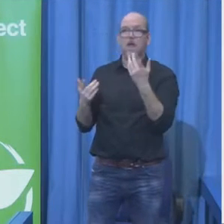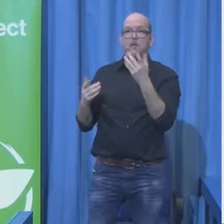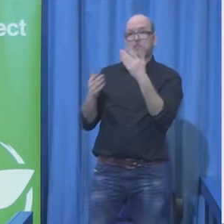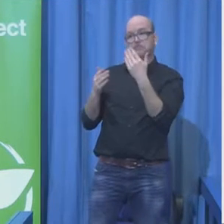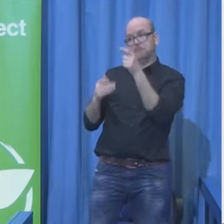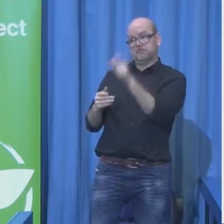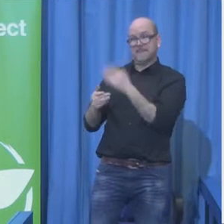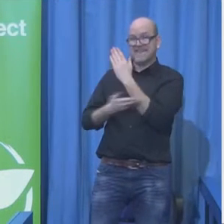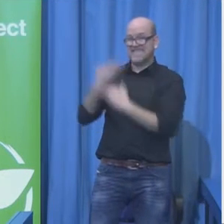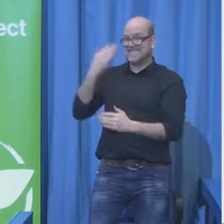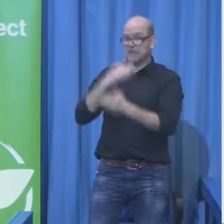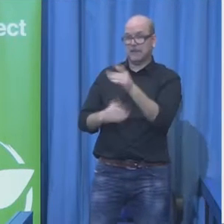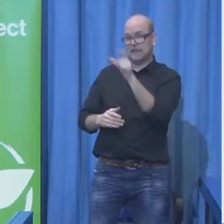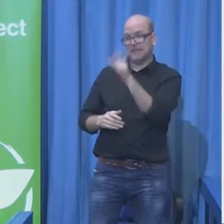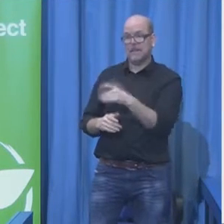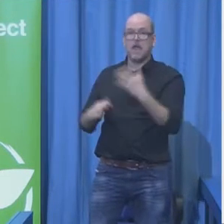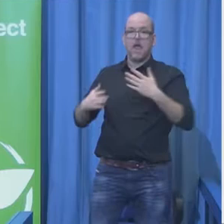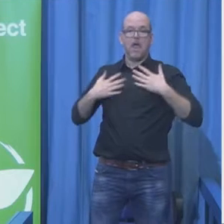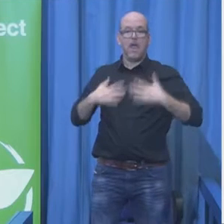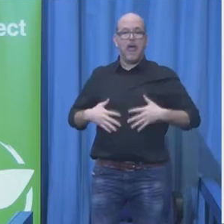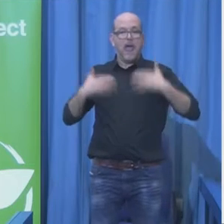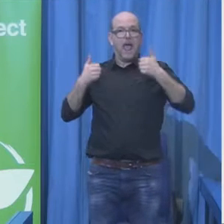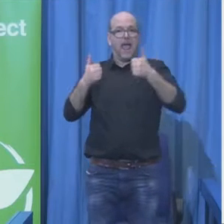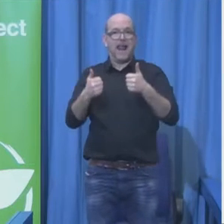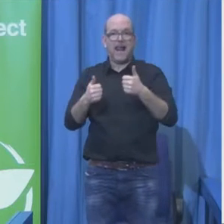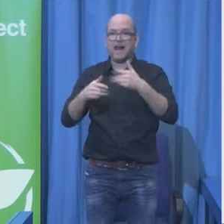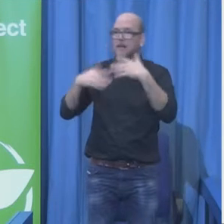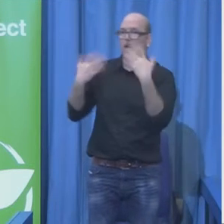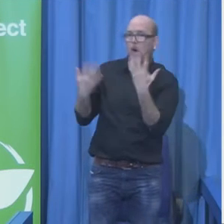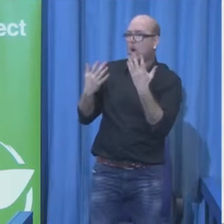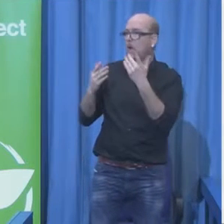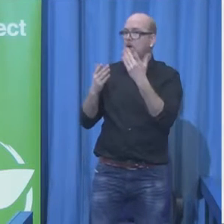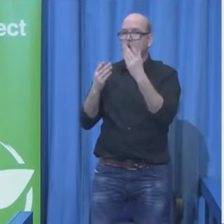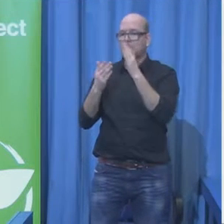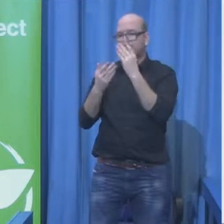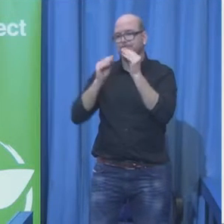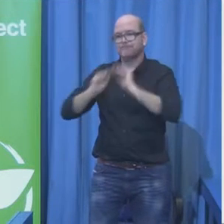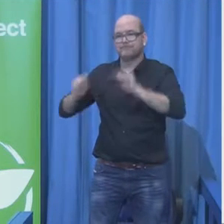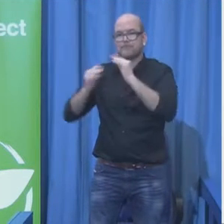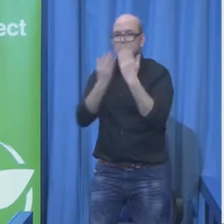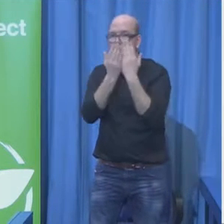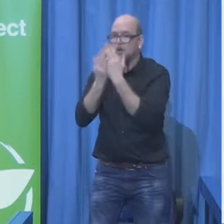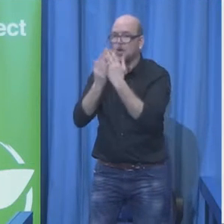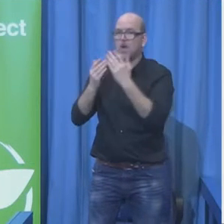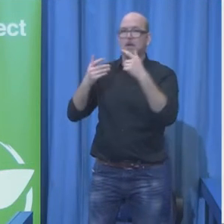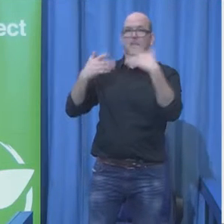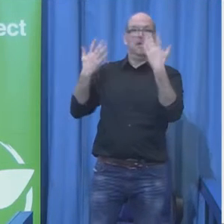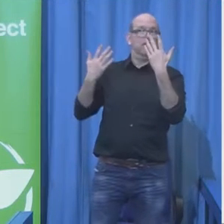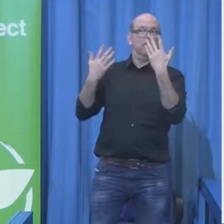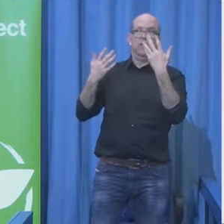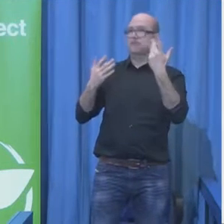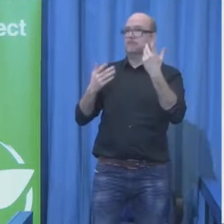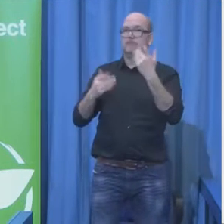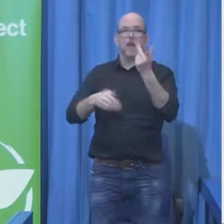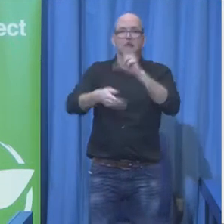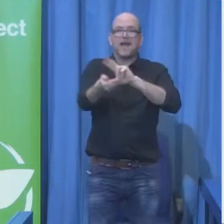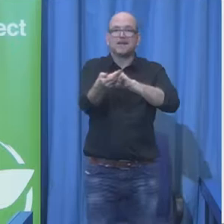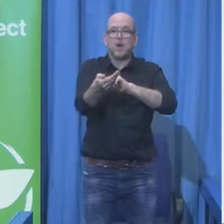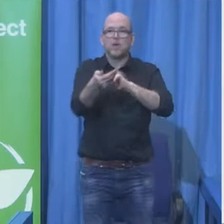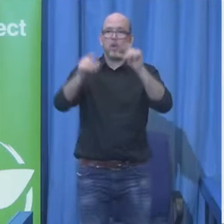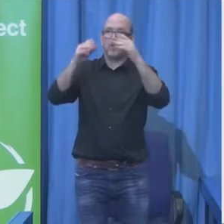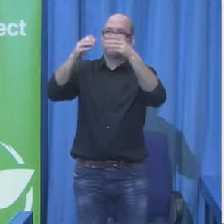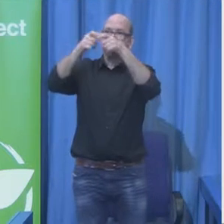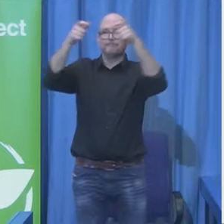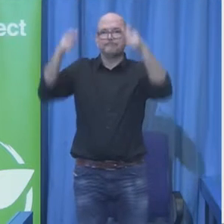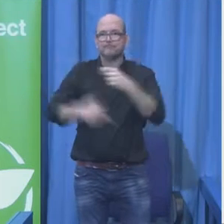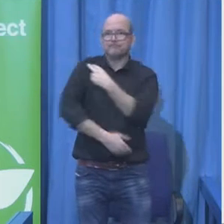main employer in the absence of a private sector, that can, a manufacturing sector or a private sector that can create jobs,